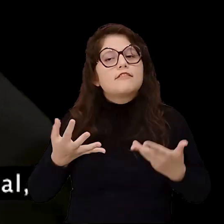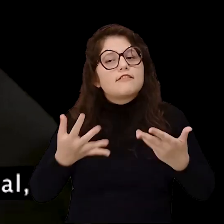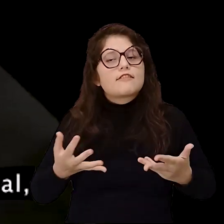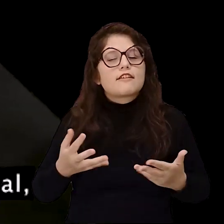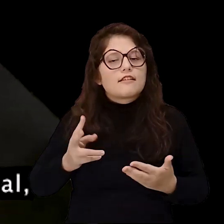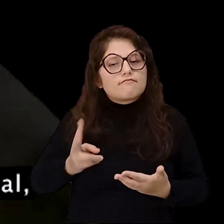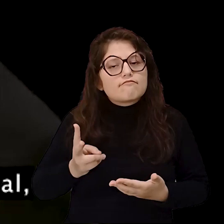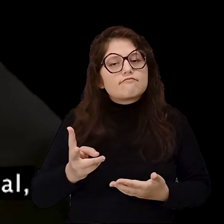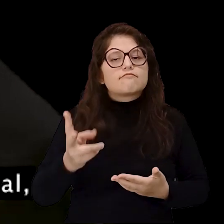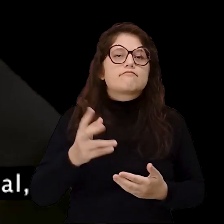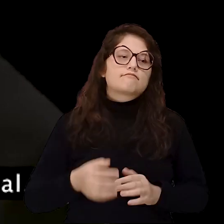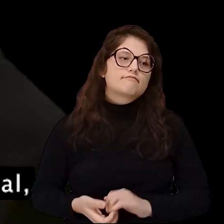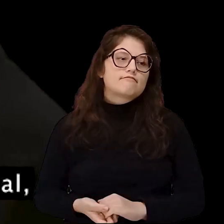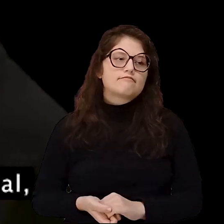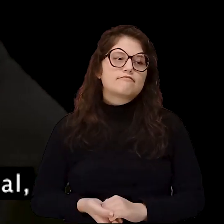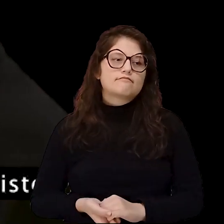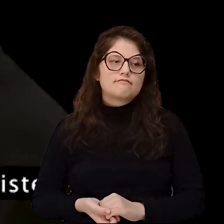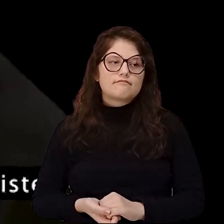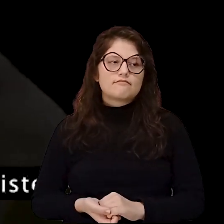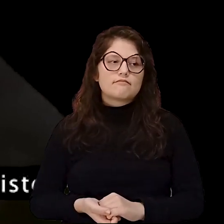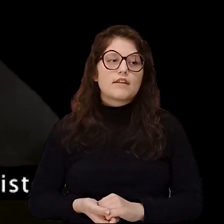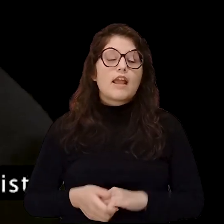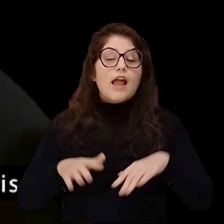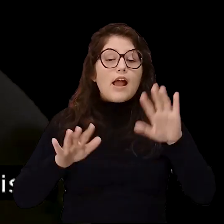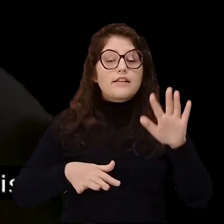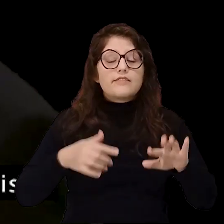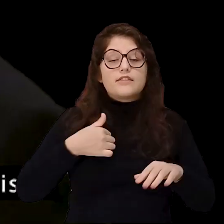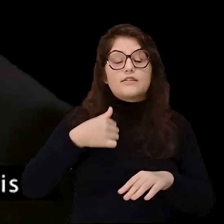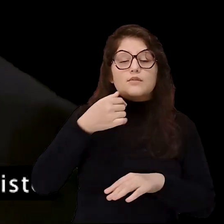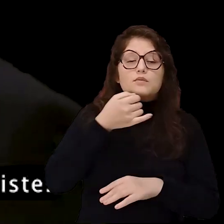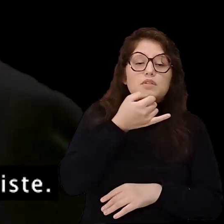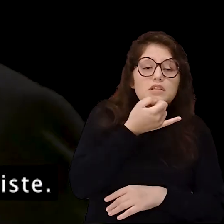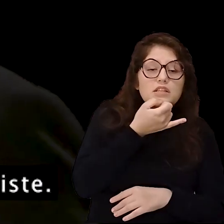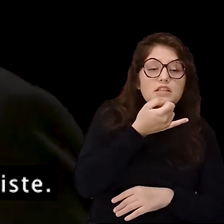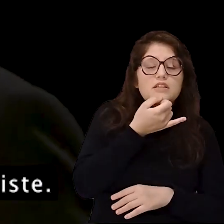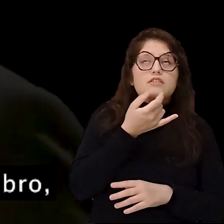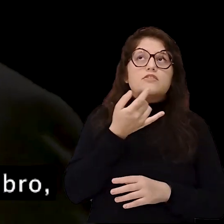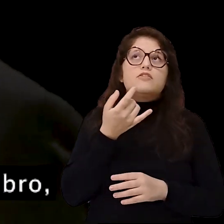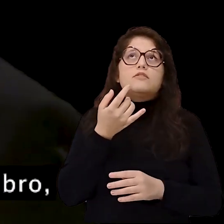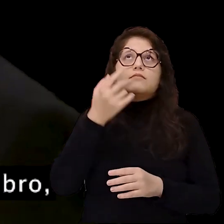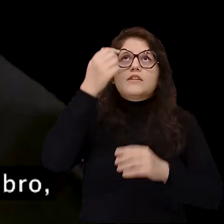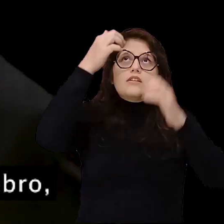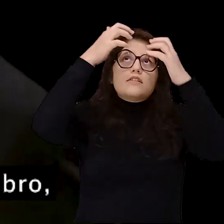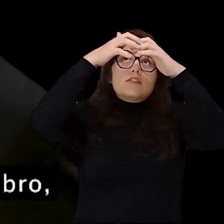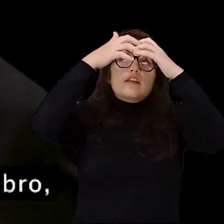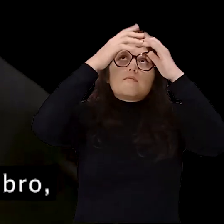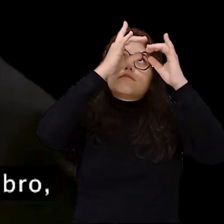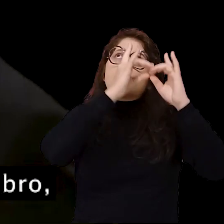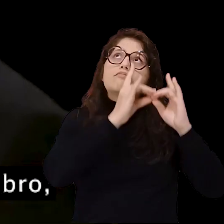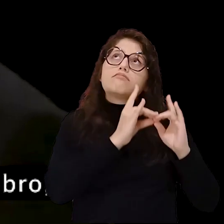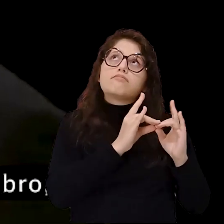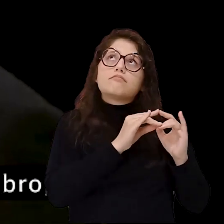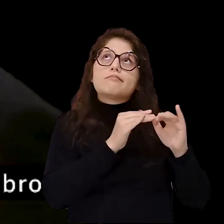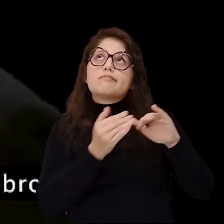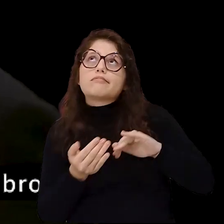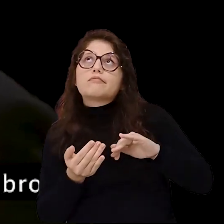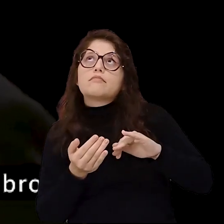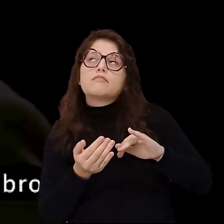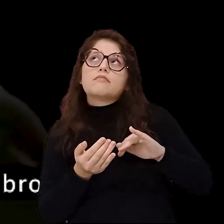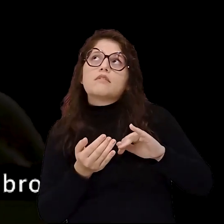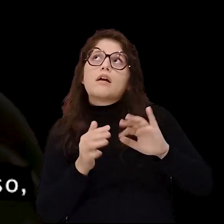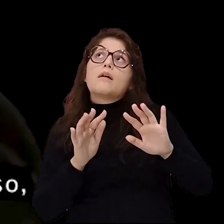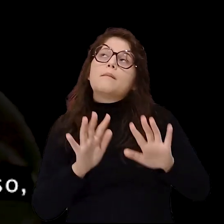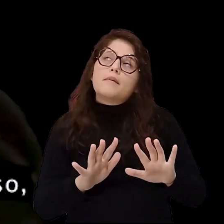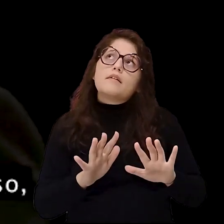these days, my life is vital, even on the days when I'm sad. I felt that funeral in my